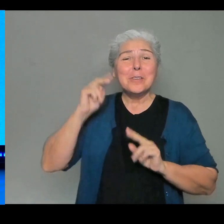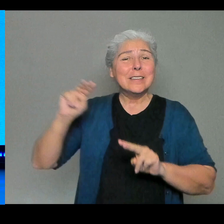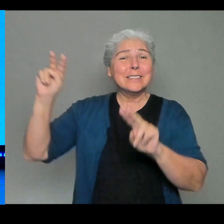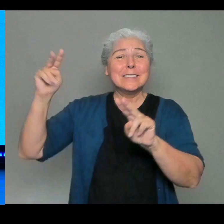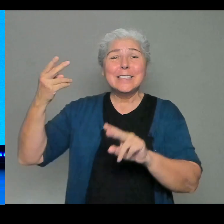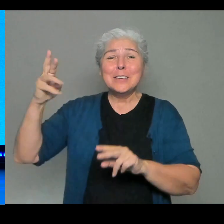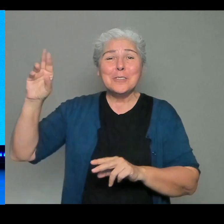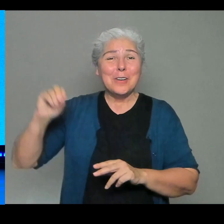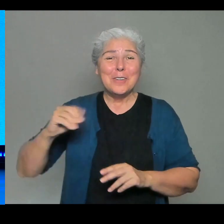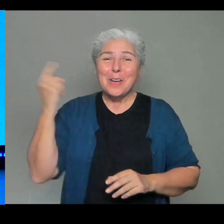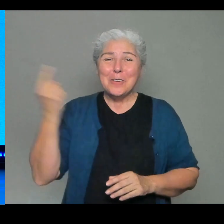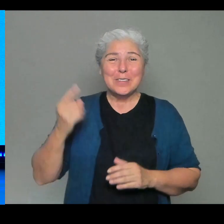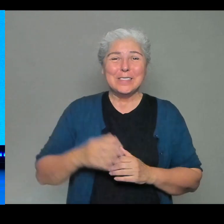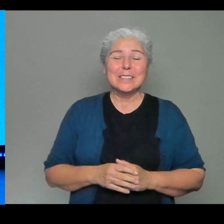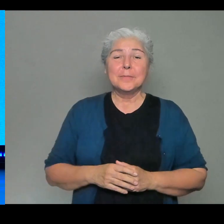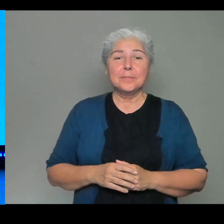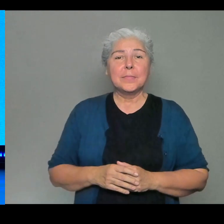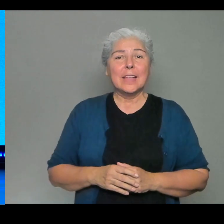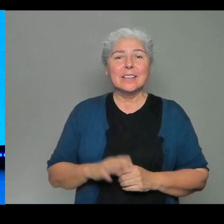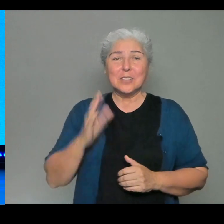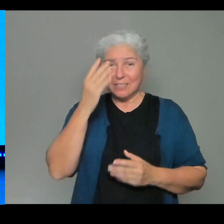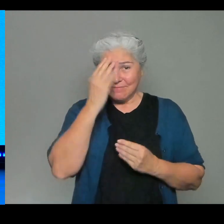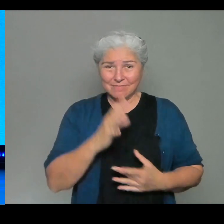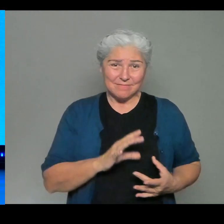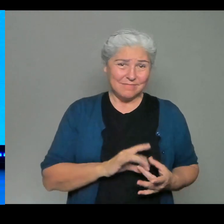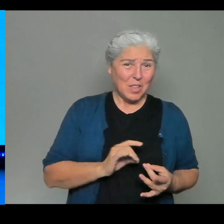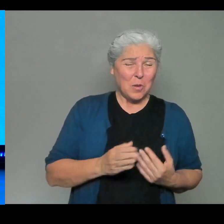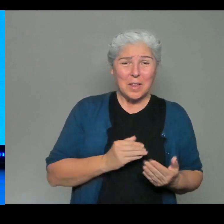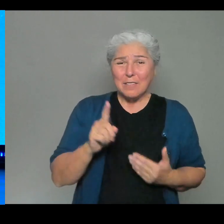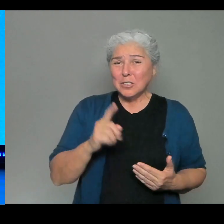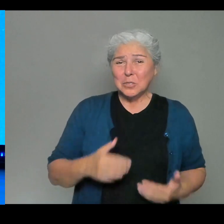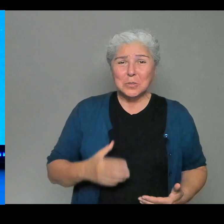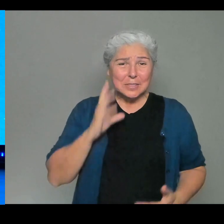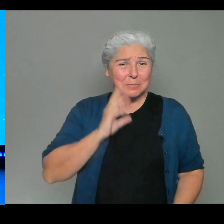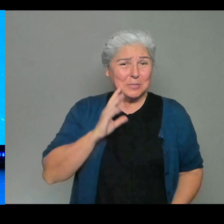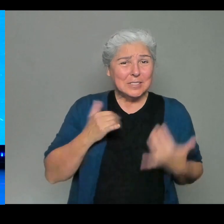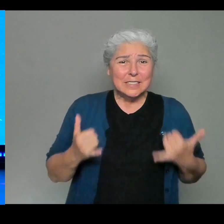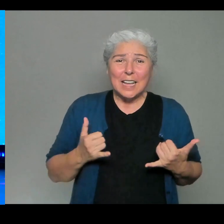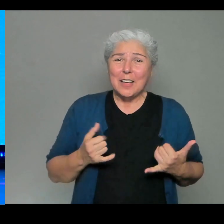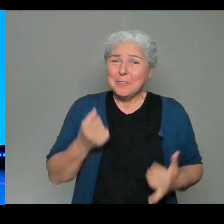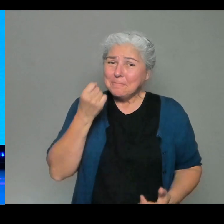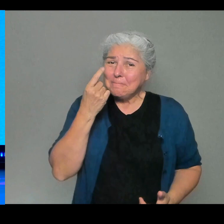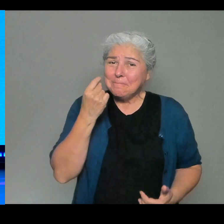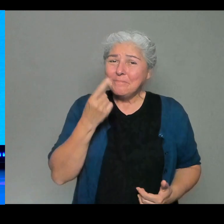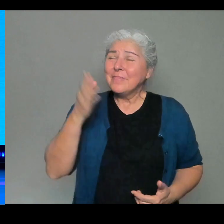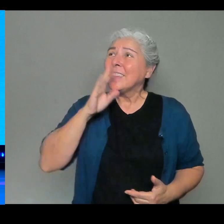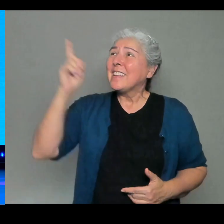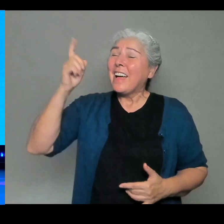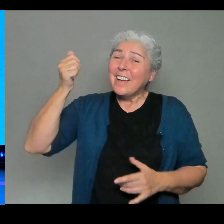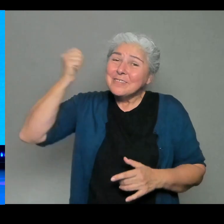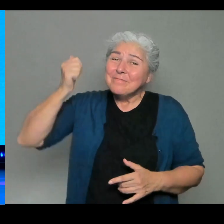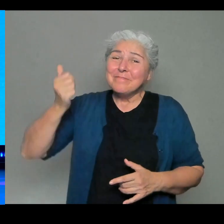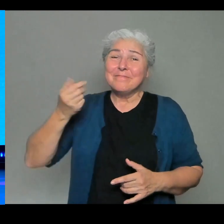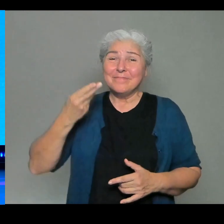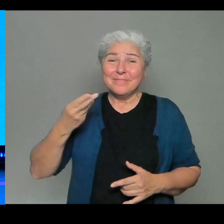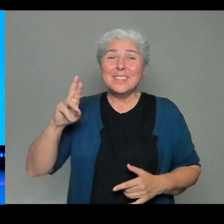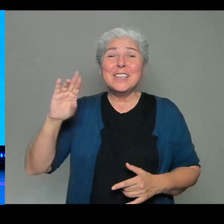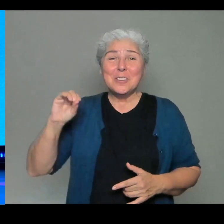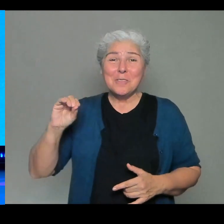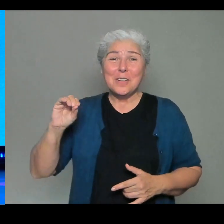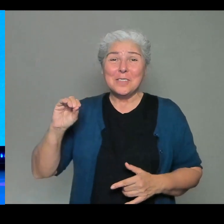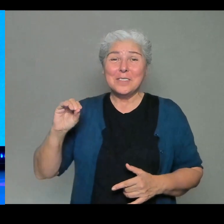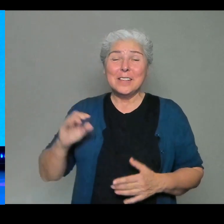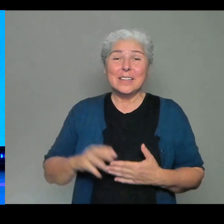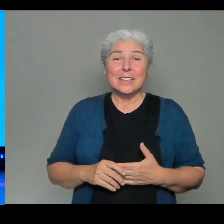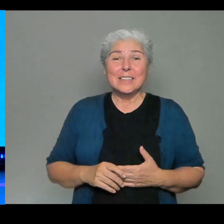hero. So as a side note, whatever you're going through right now, God has to be the hero. I'm gonna say that again, and then I'm